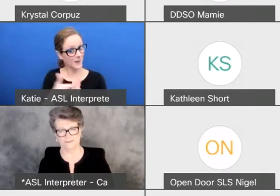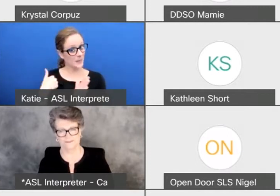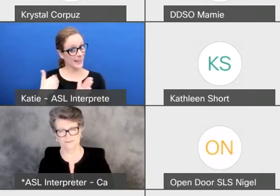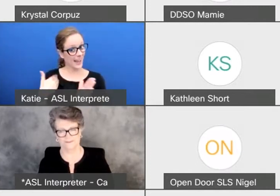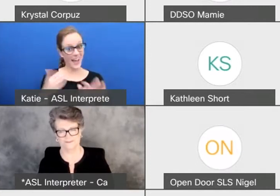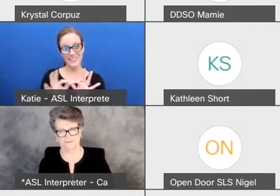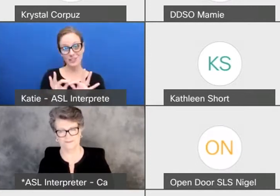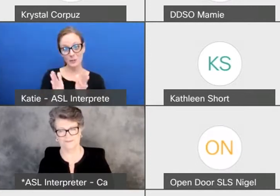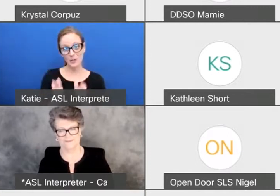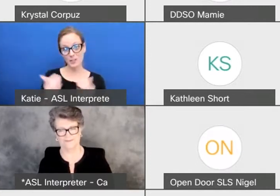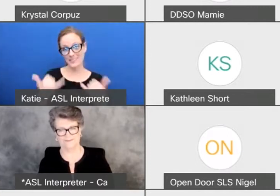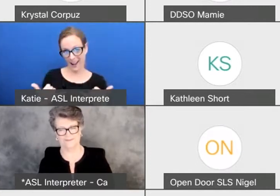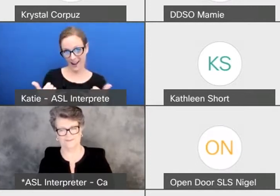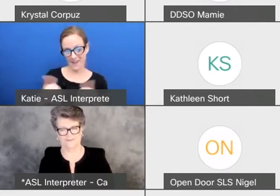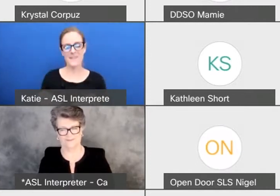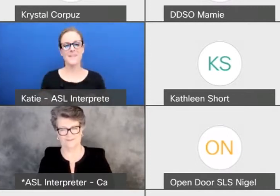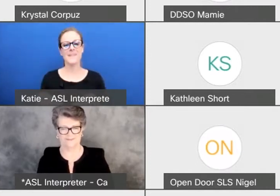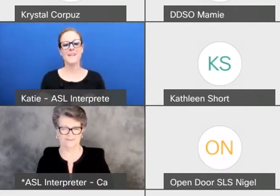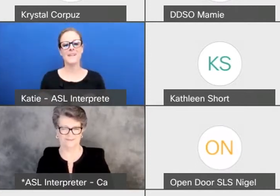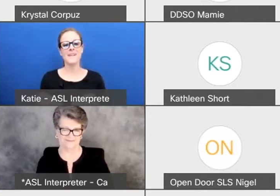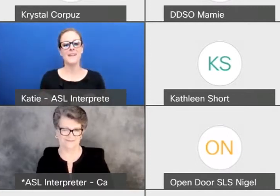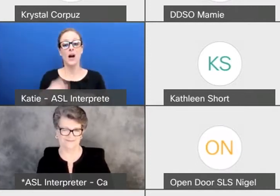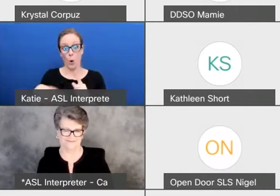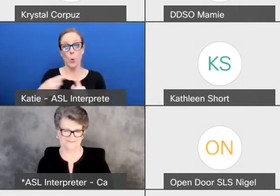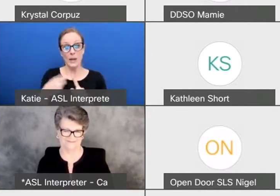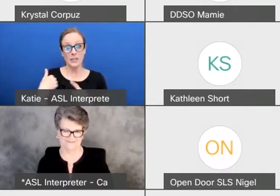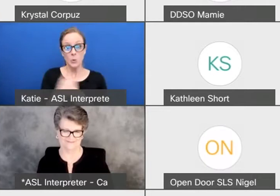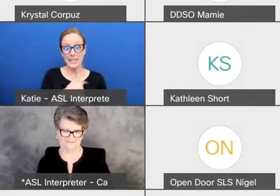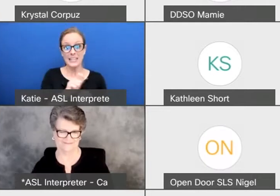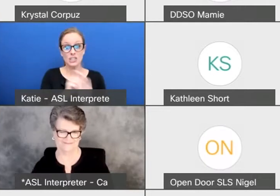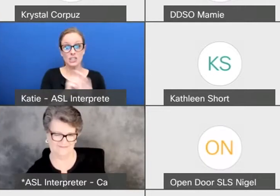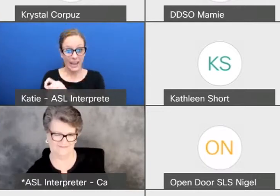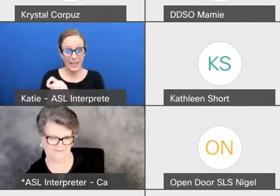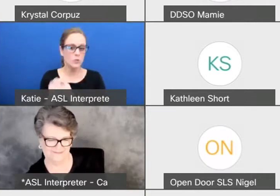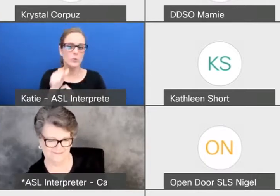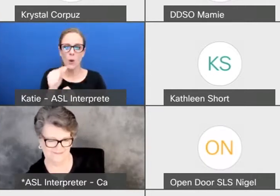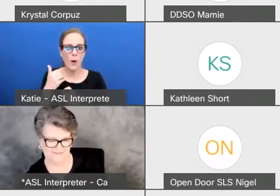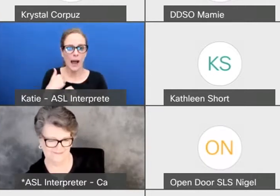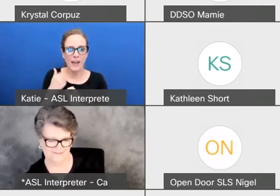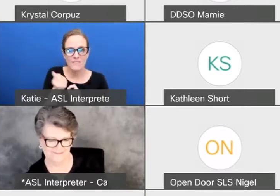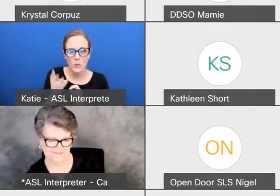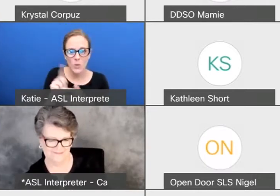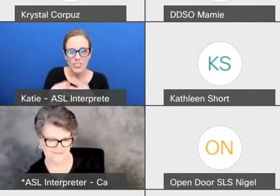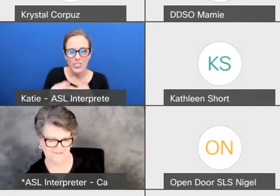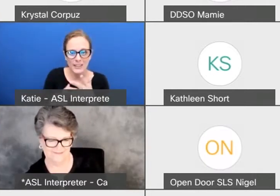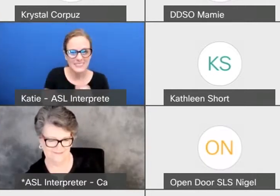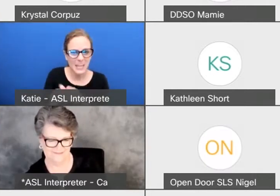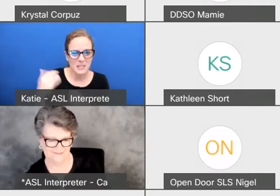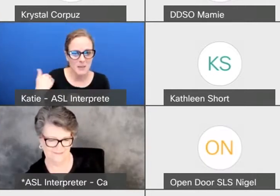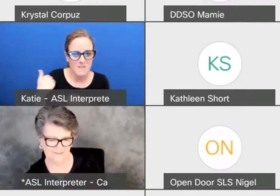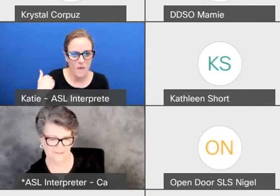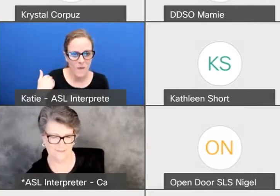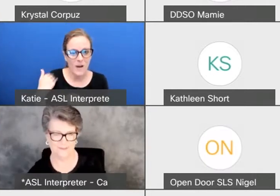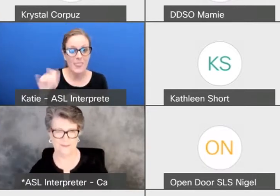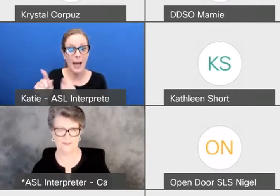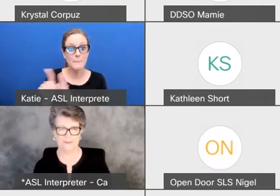well now. And when we changed it, we don't have a few things that we had before. And one of them was that little